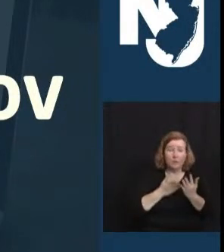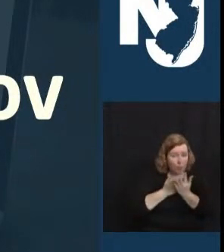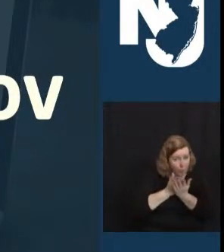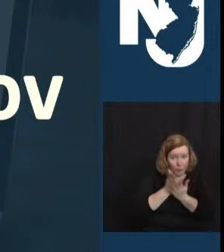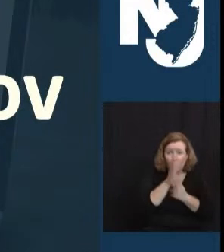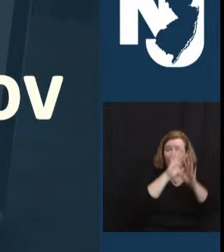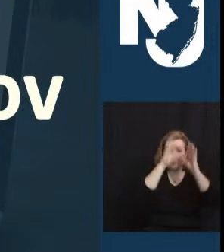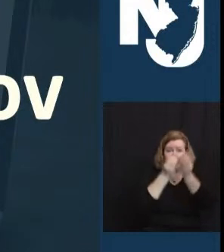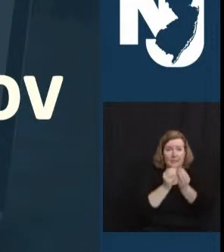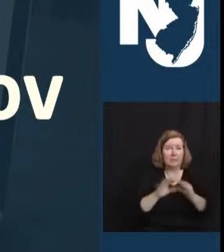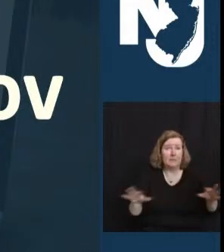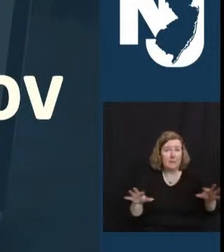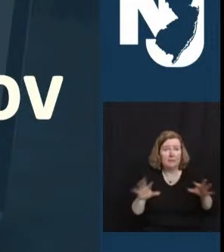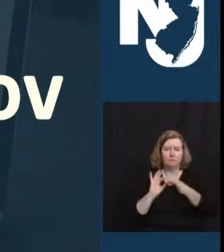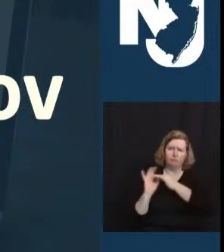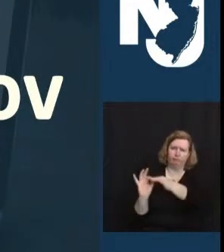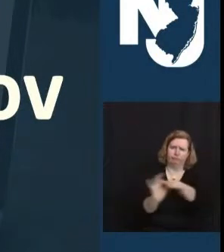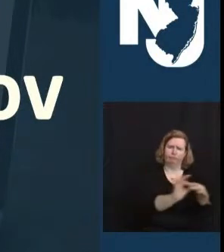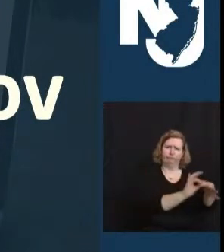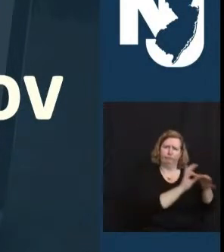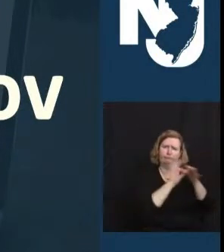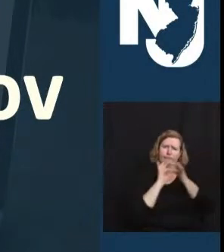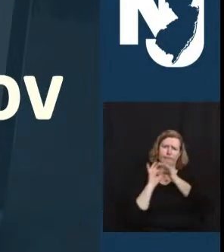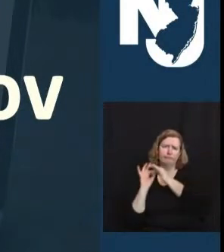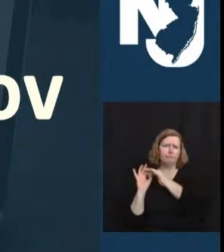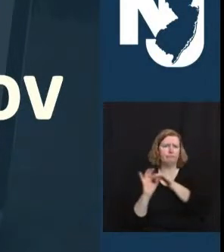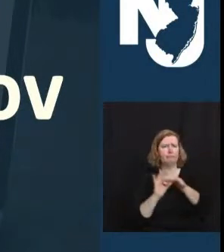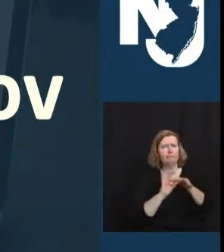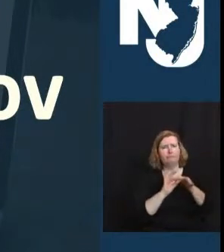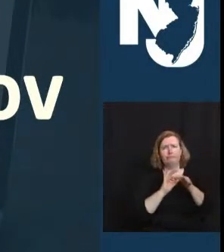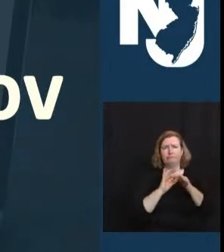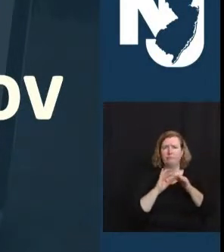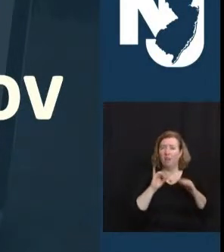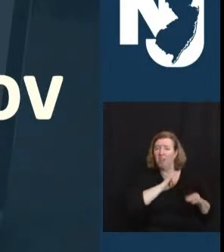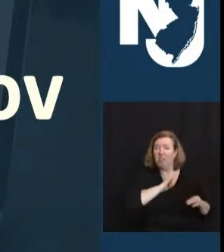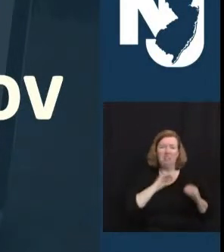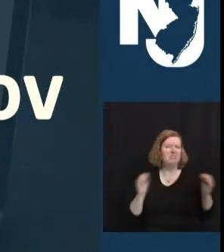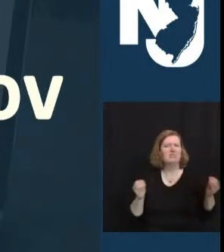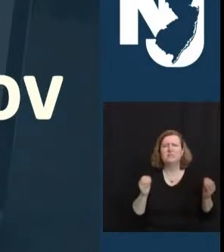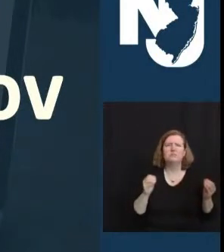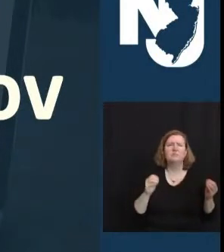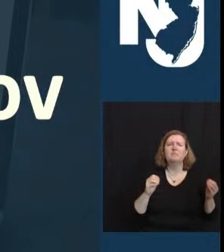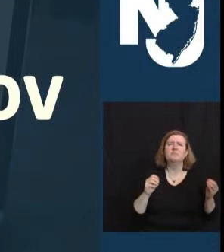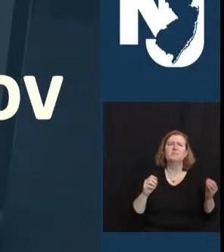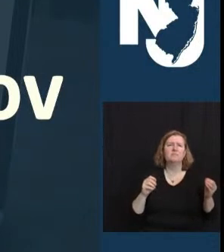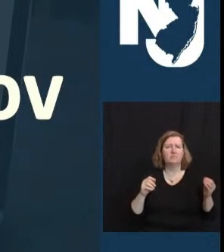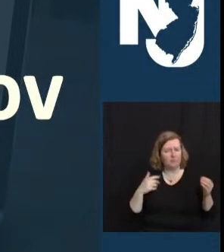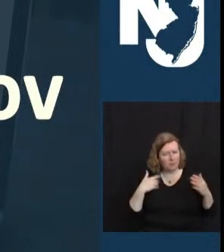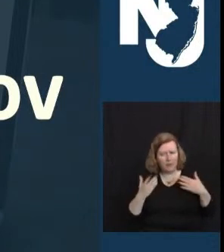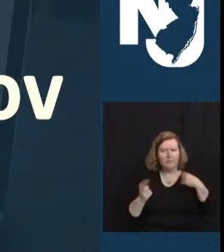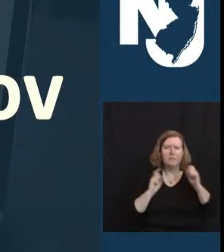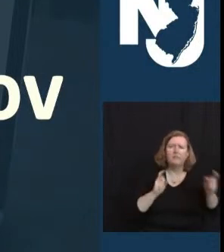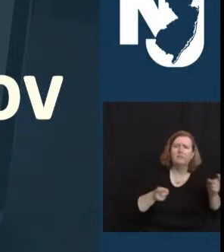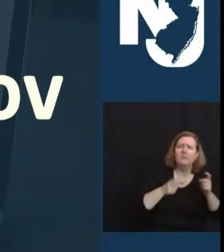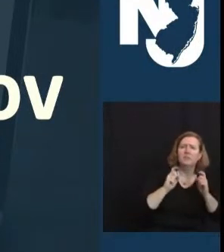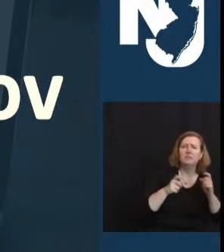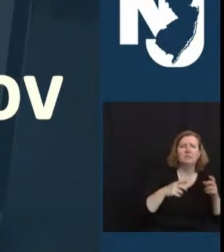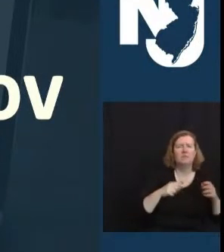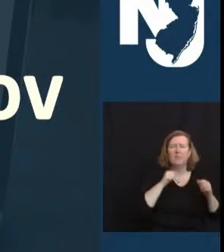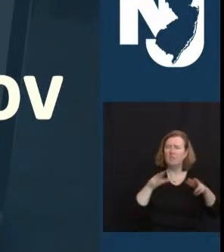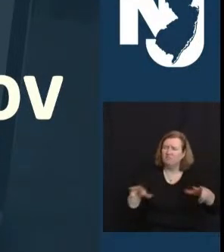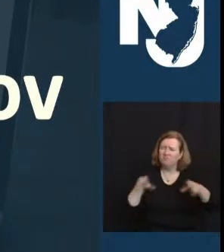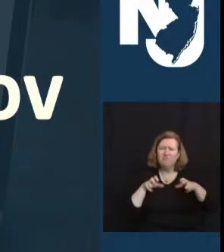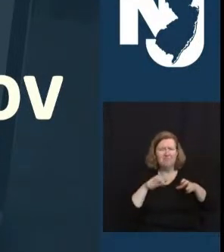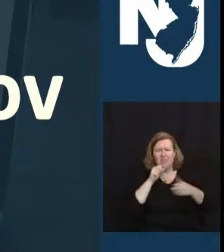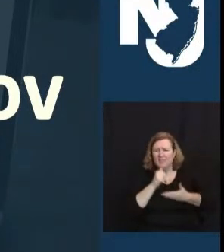together. Selflessness will get us to the finish line much faster and in much better shape than selfishness ever could. With